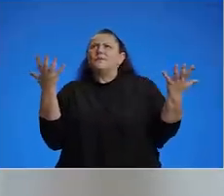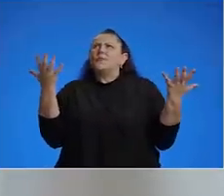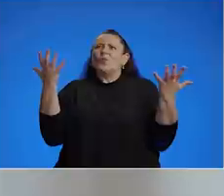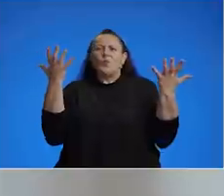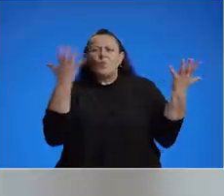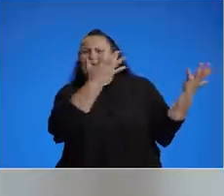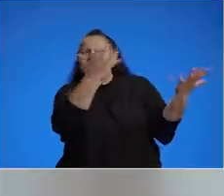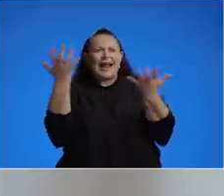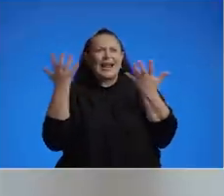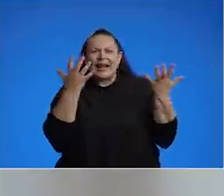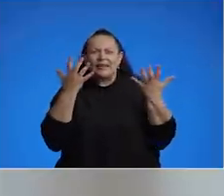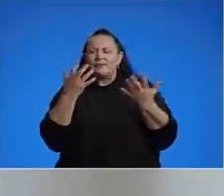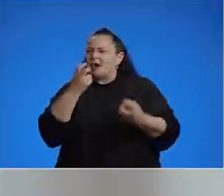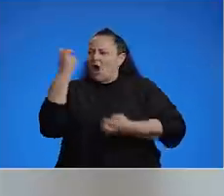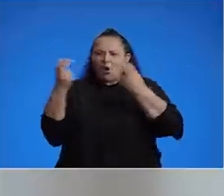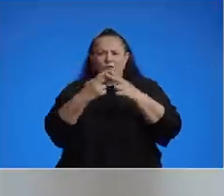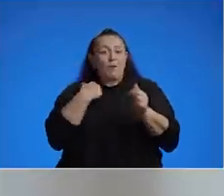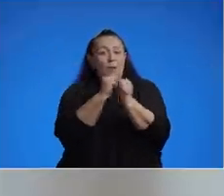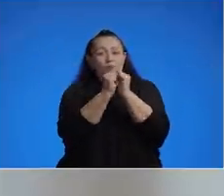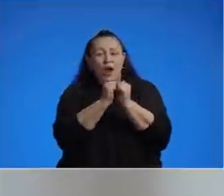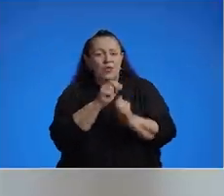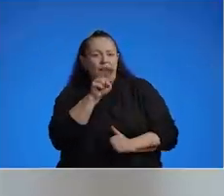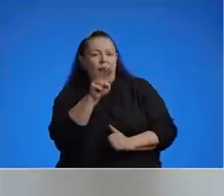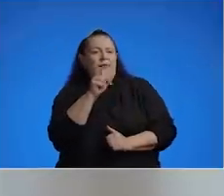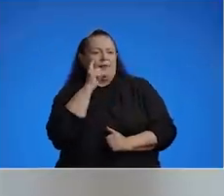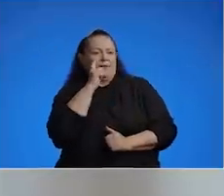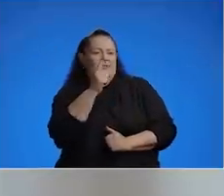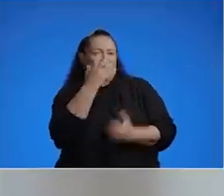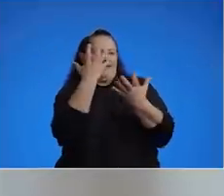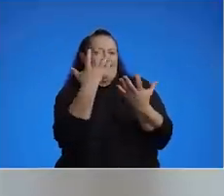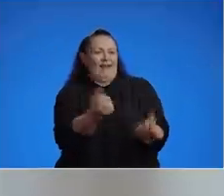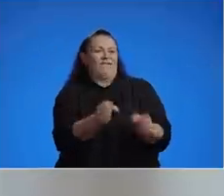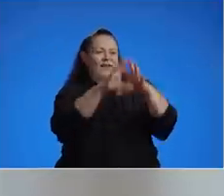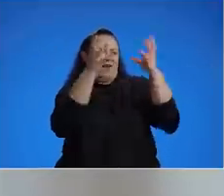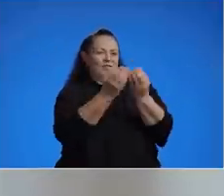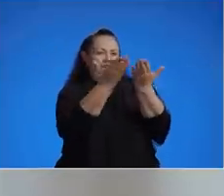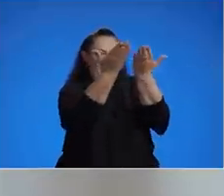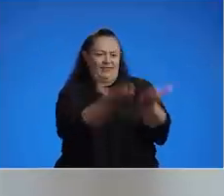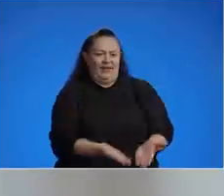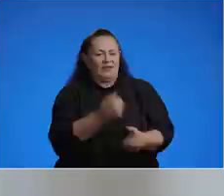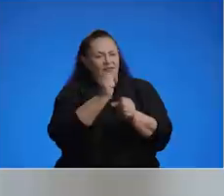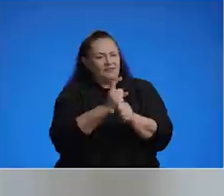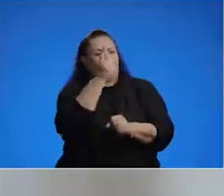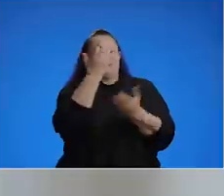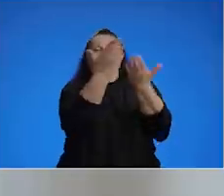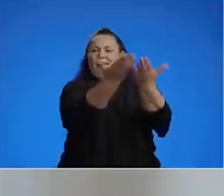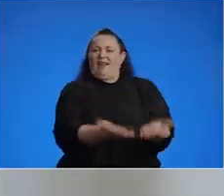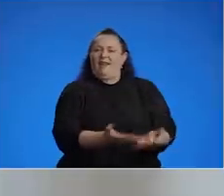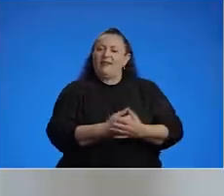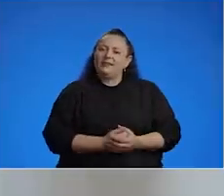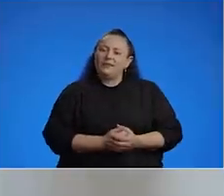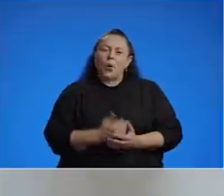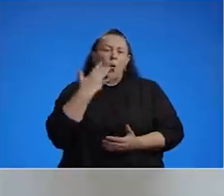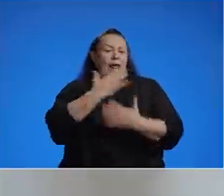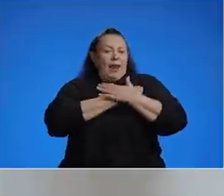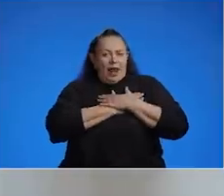brother, and I found all three. In loving our brother or our sister, we ultimately can